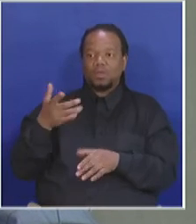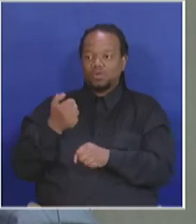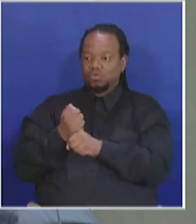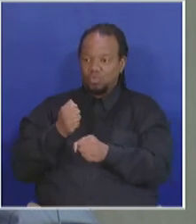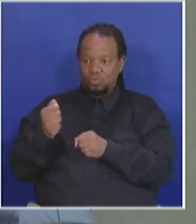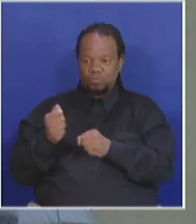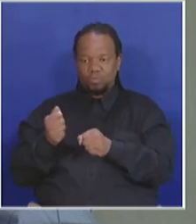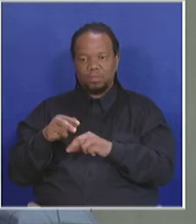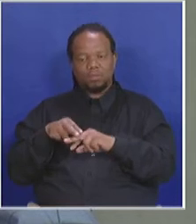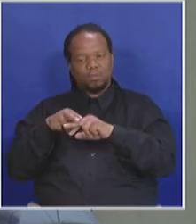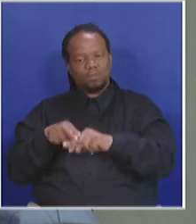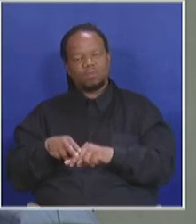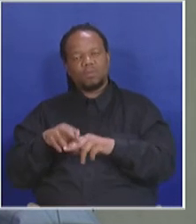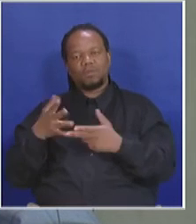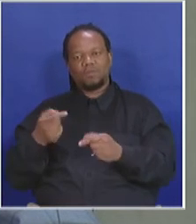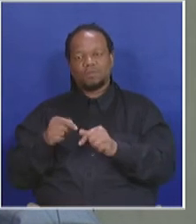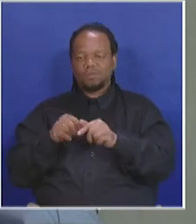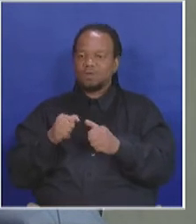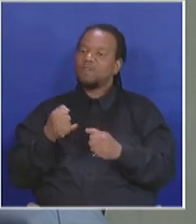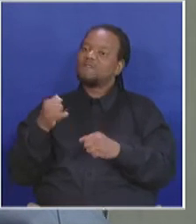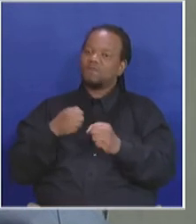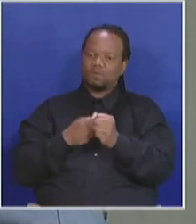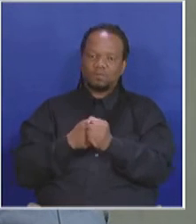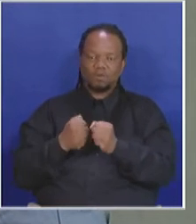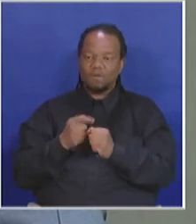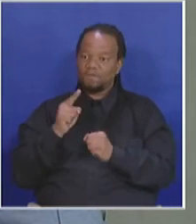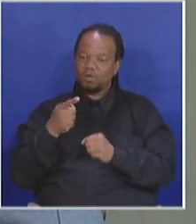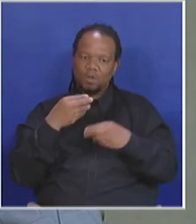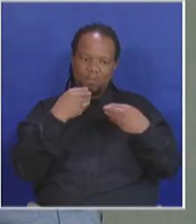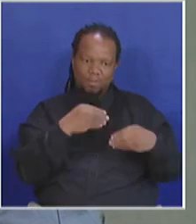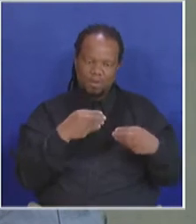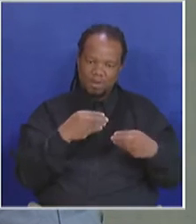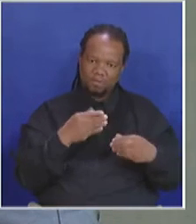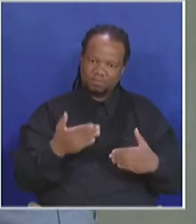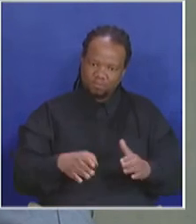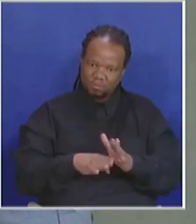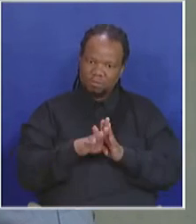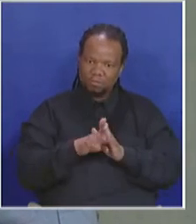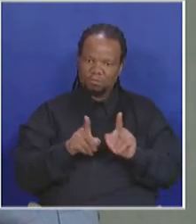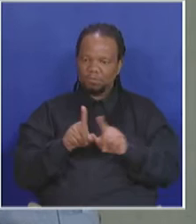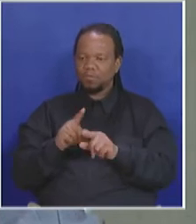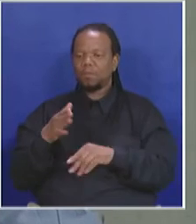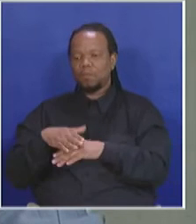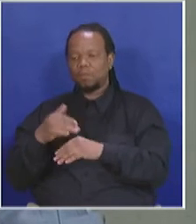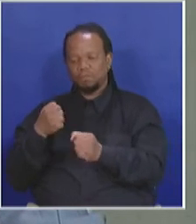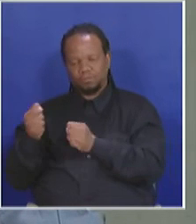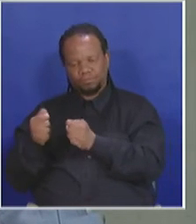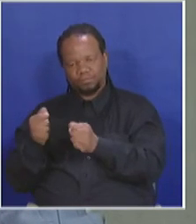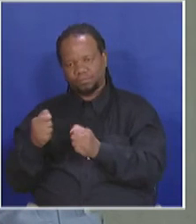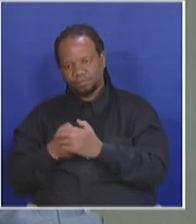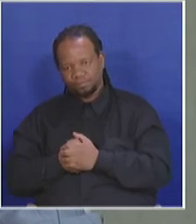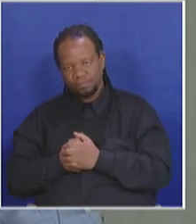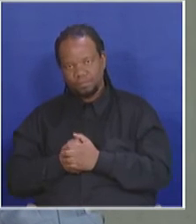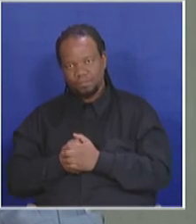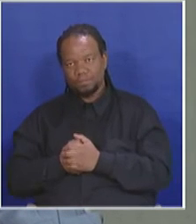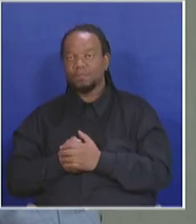infrastructure development to allow businesses to then run effectively and progressively. We should not miss the link that